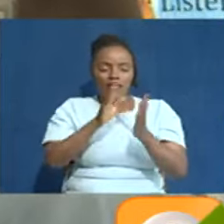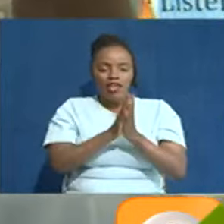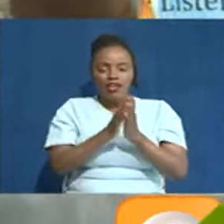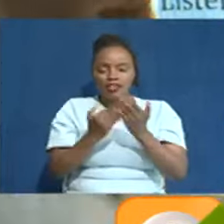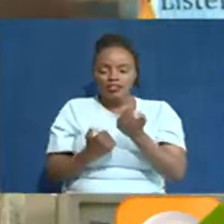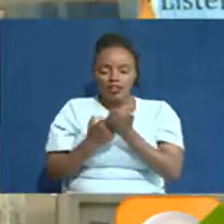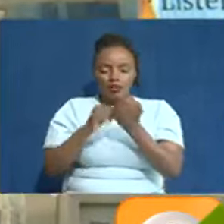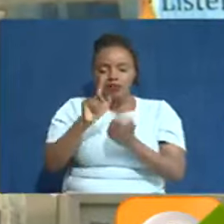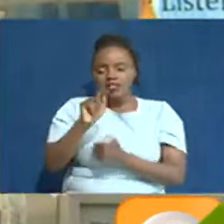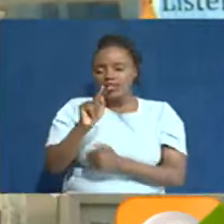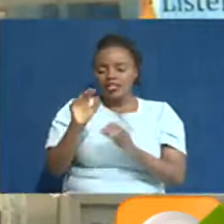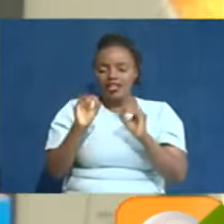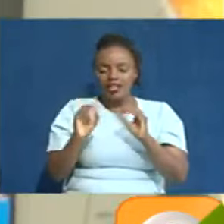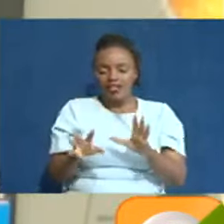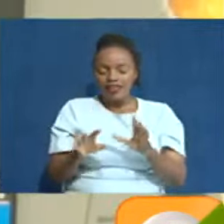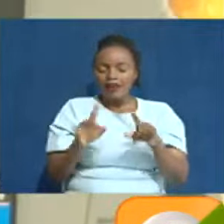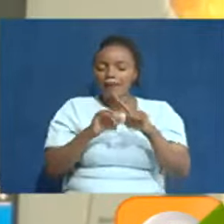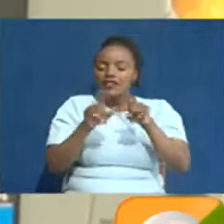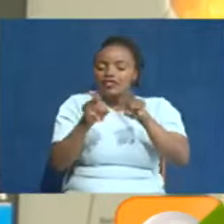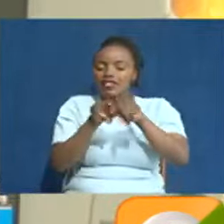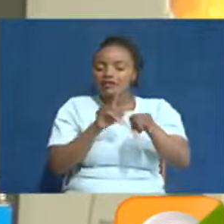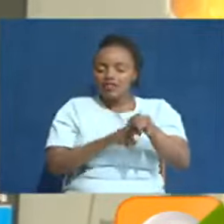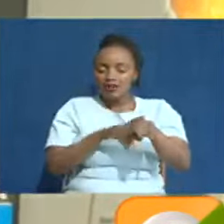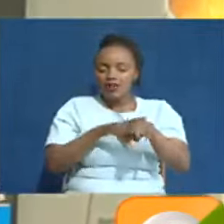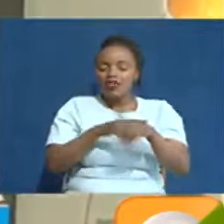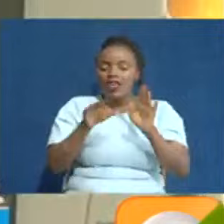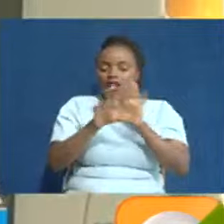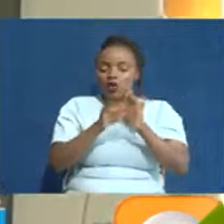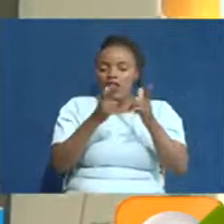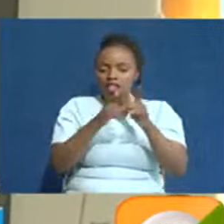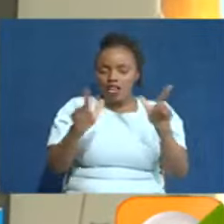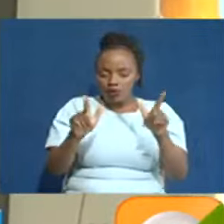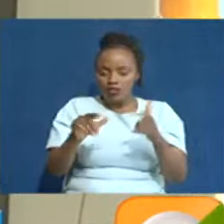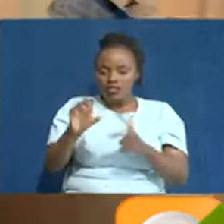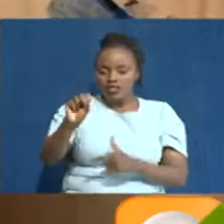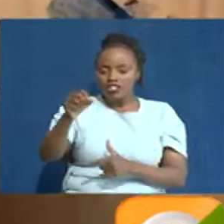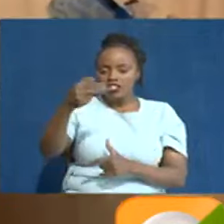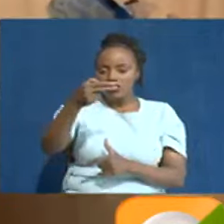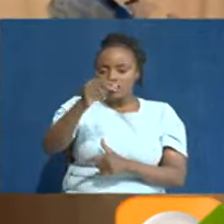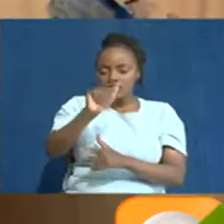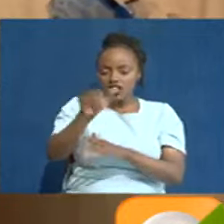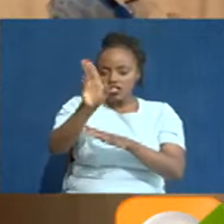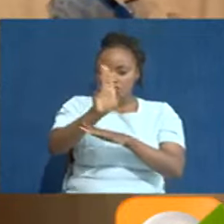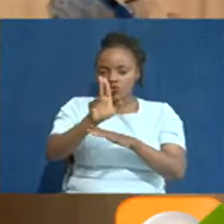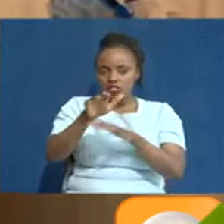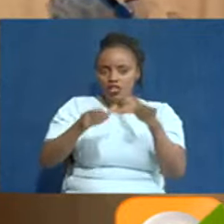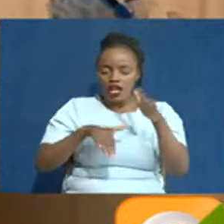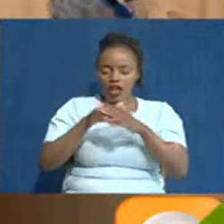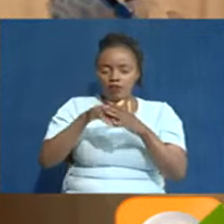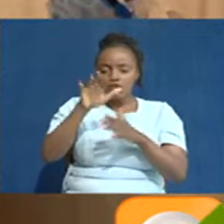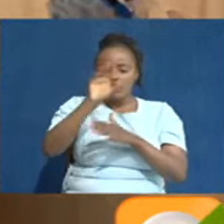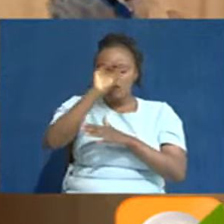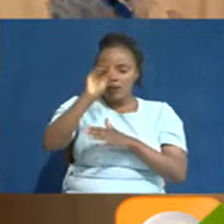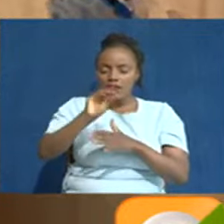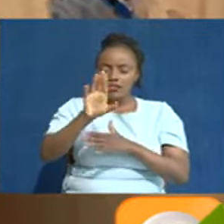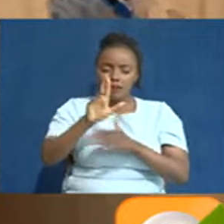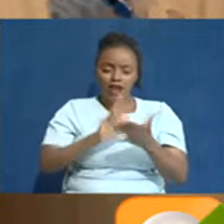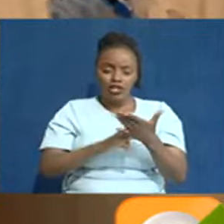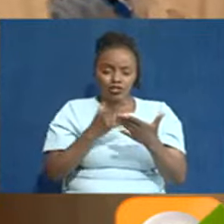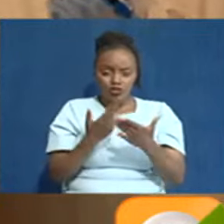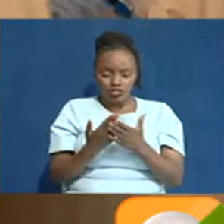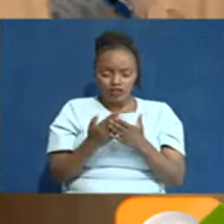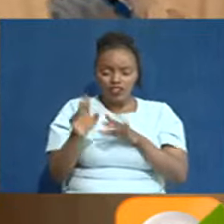financing tenders. Even then, the law allows the Social Health Authority to spend up to 5% of resources